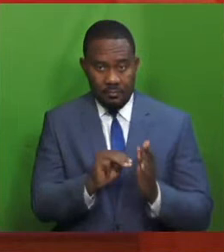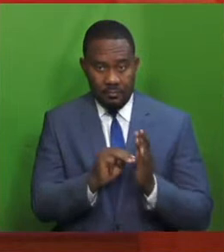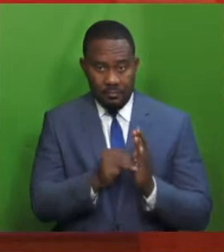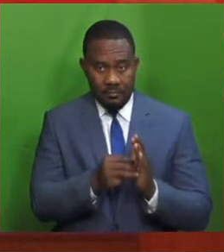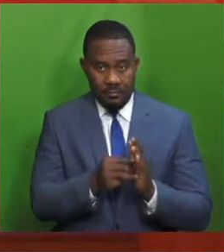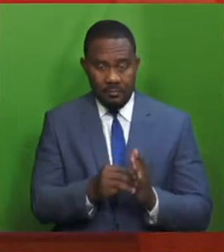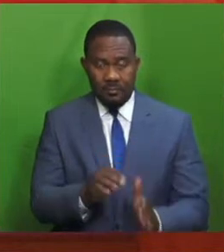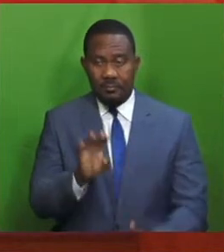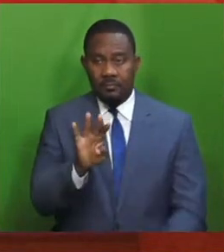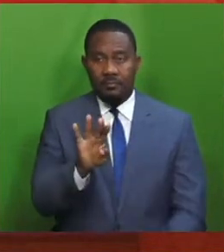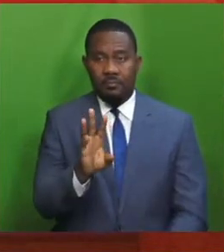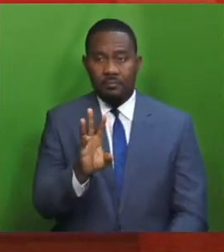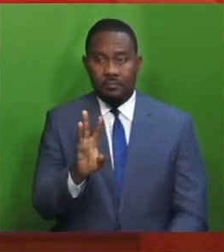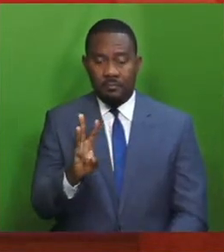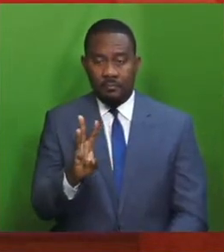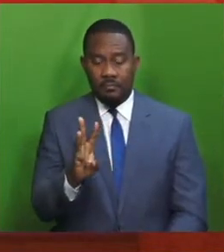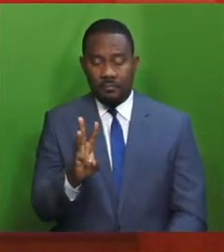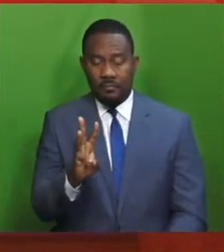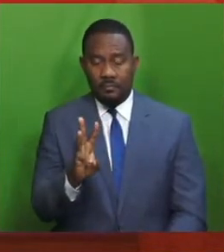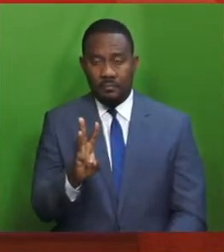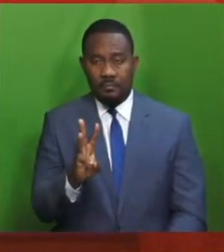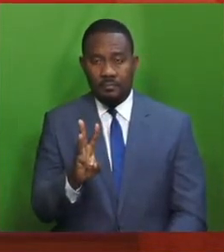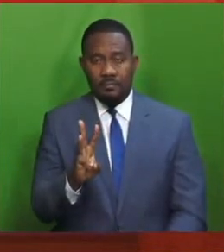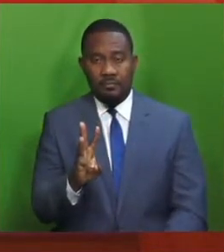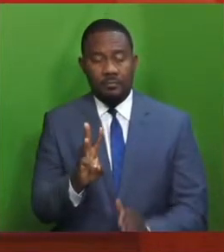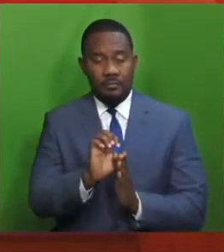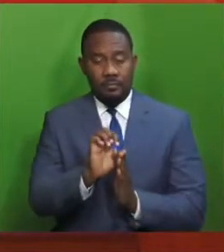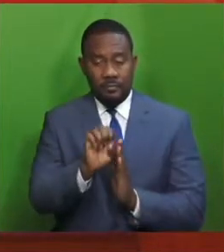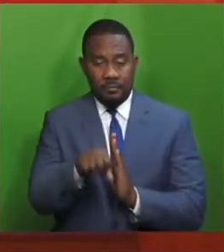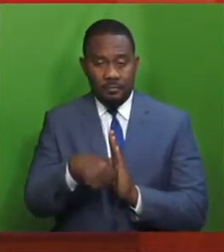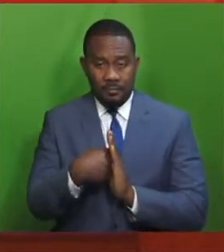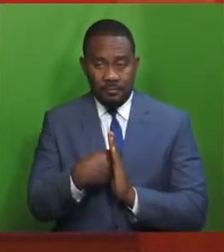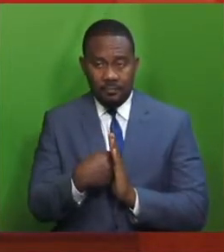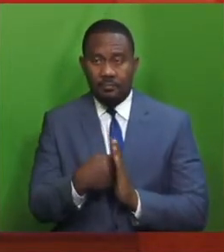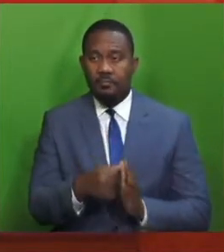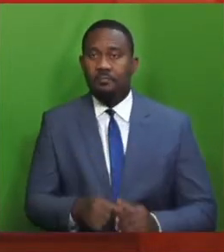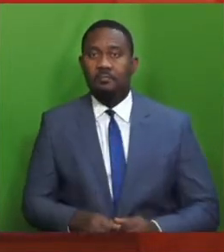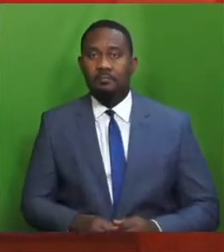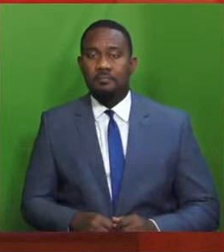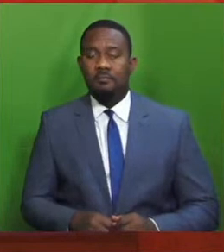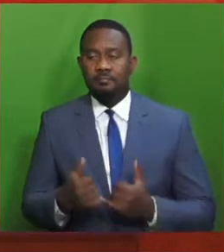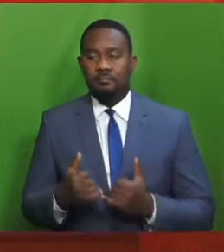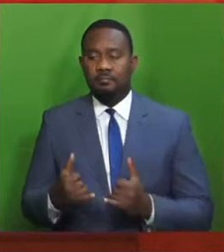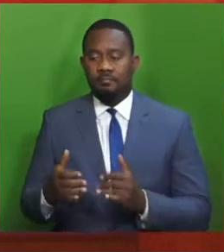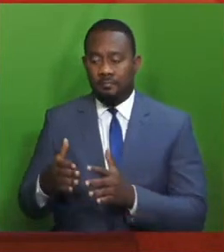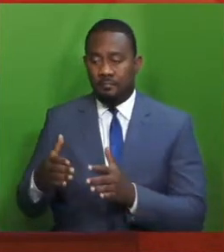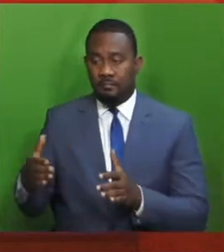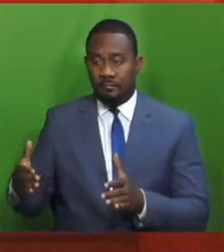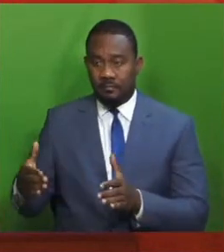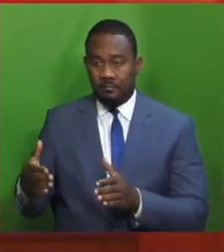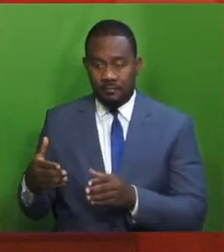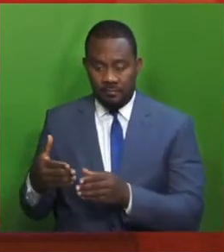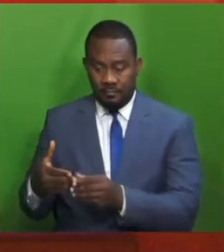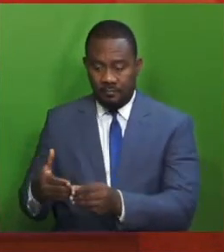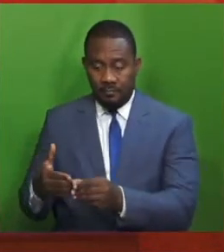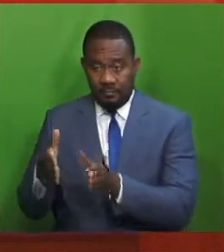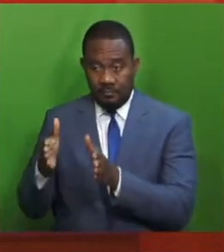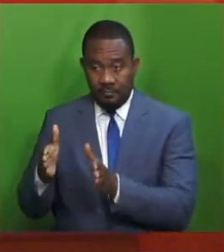46 seconds. It's now the turn of the Majority Leader,